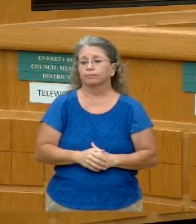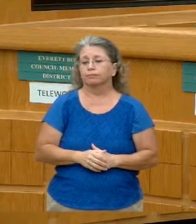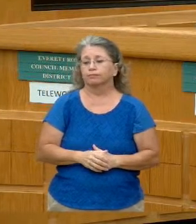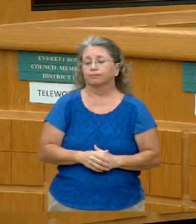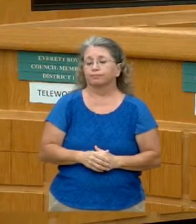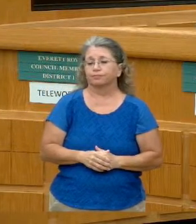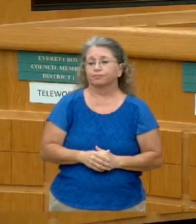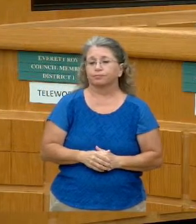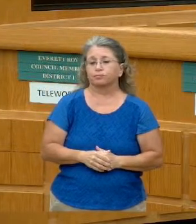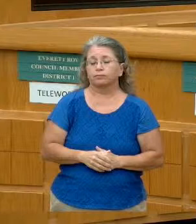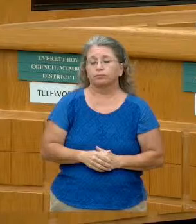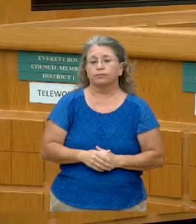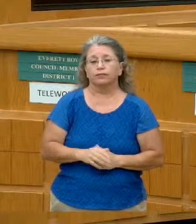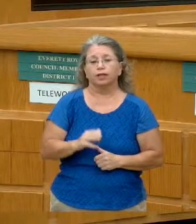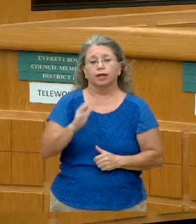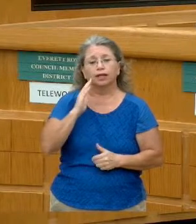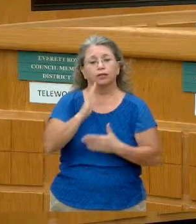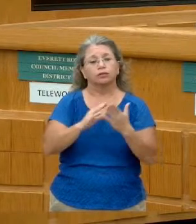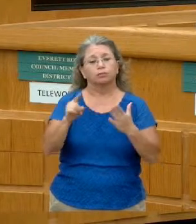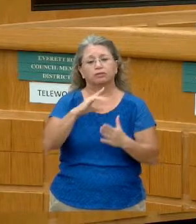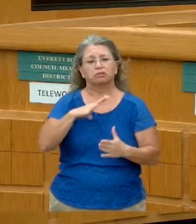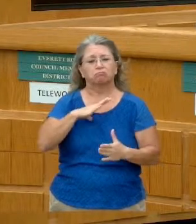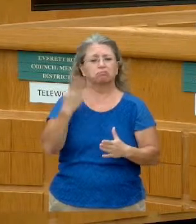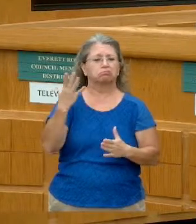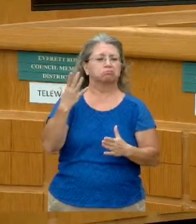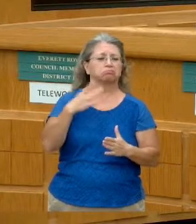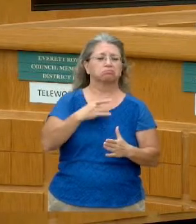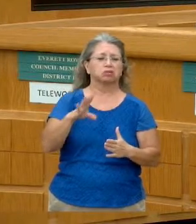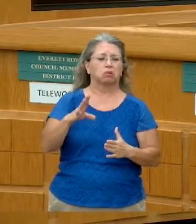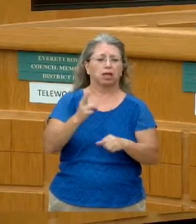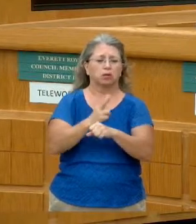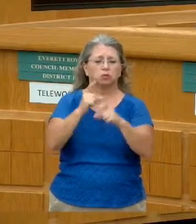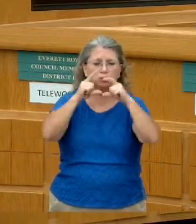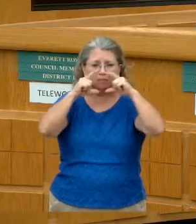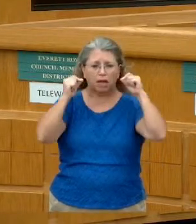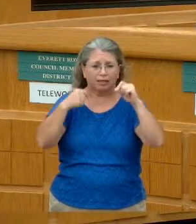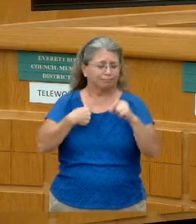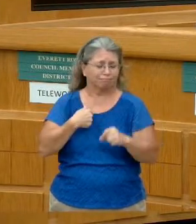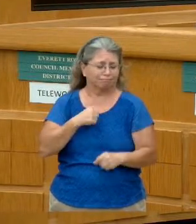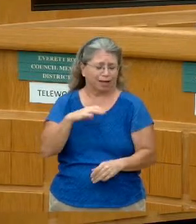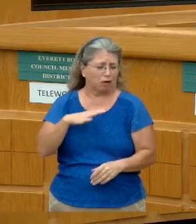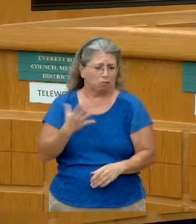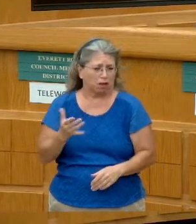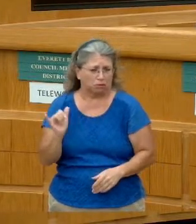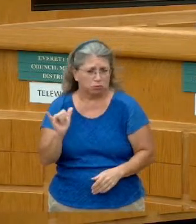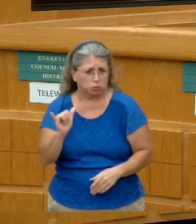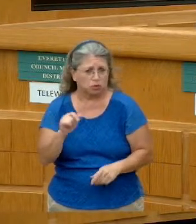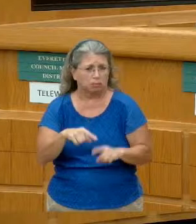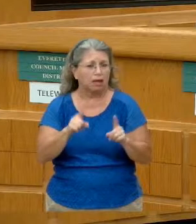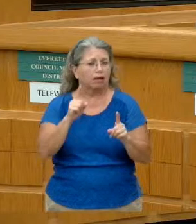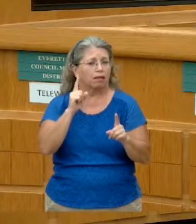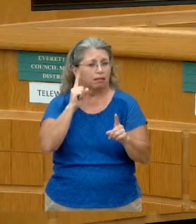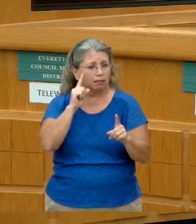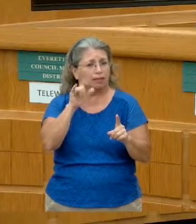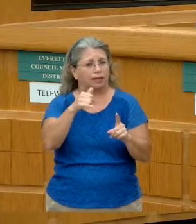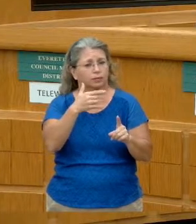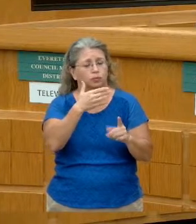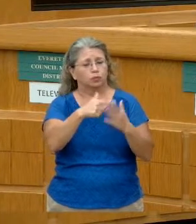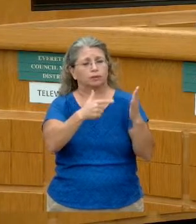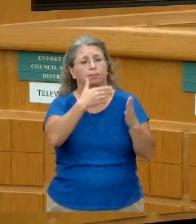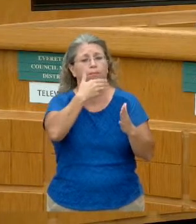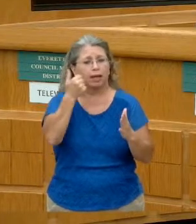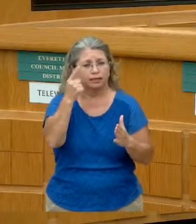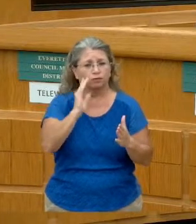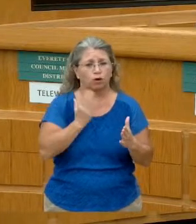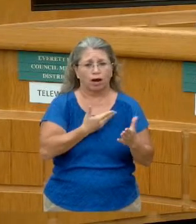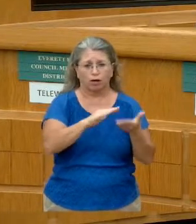have a dislike for wearing a mask, I don't like to wear one either, but I think it's in the best interest of our community,